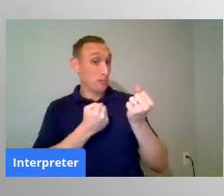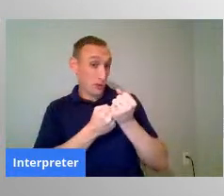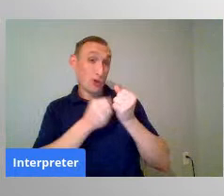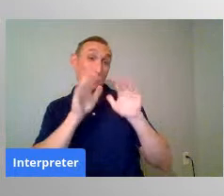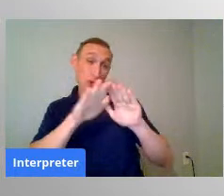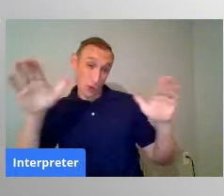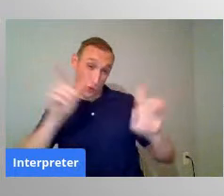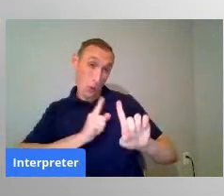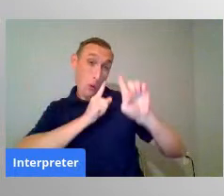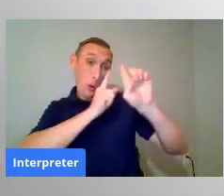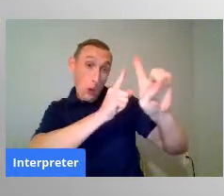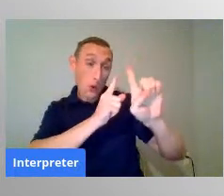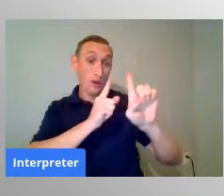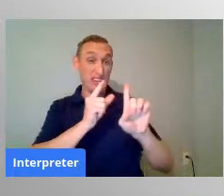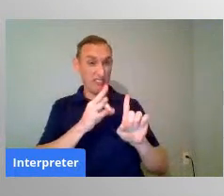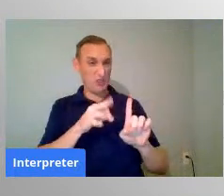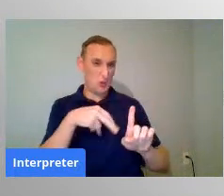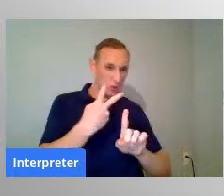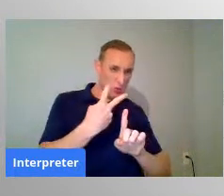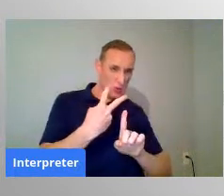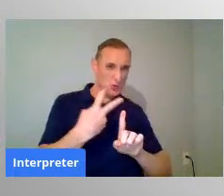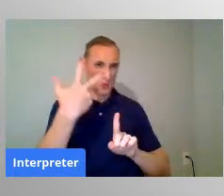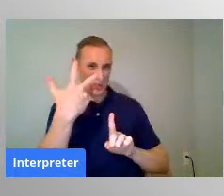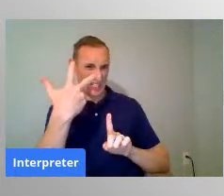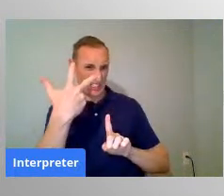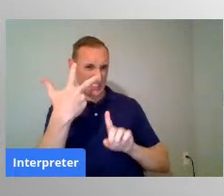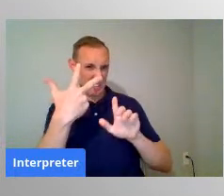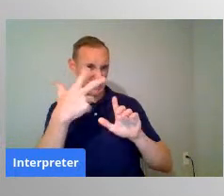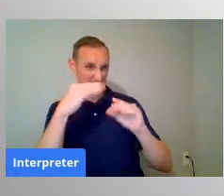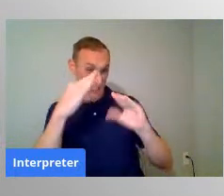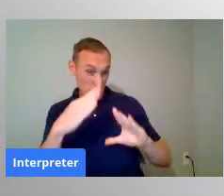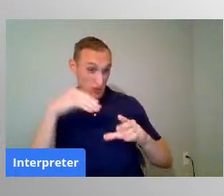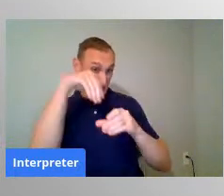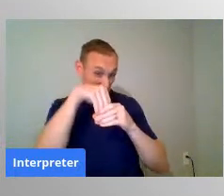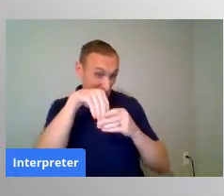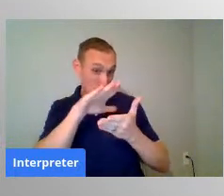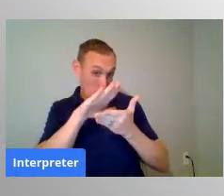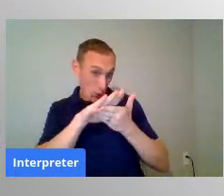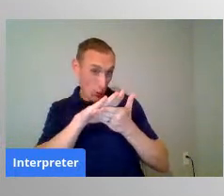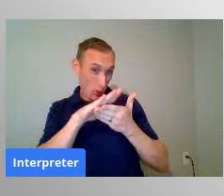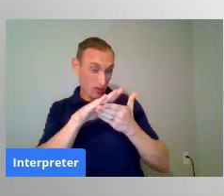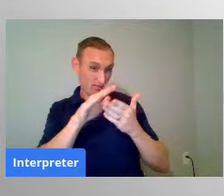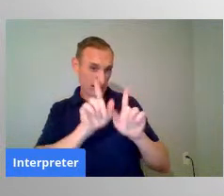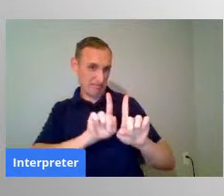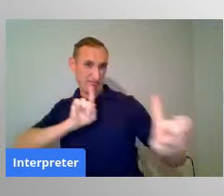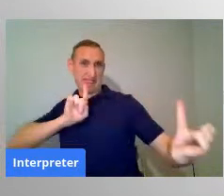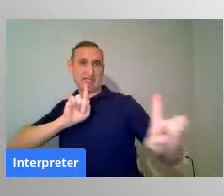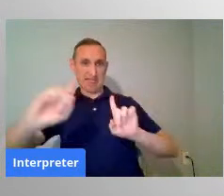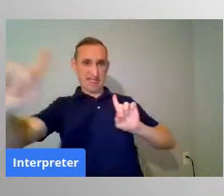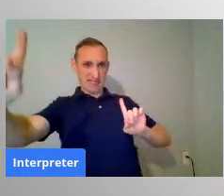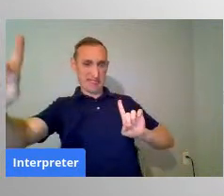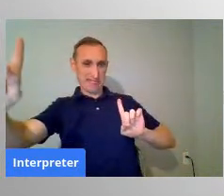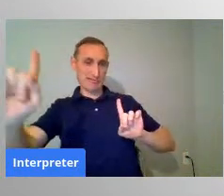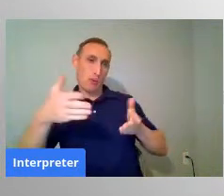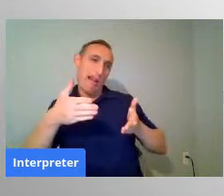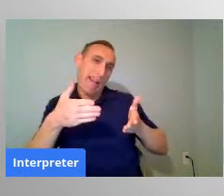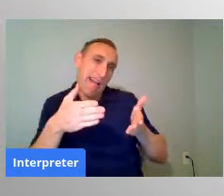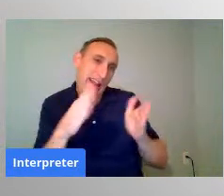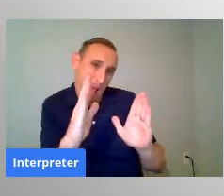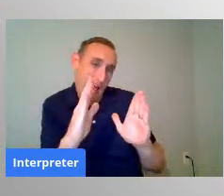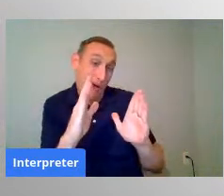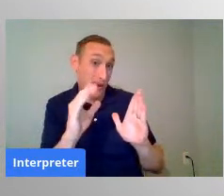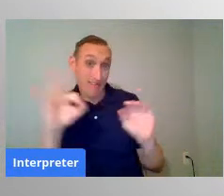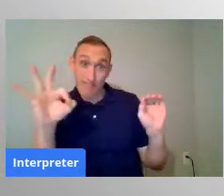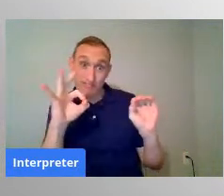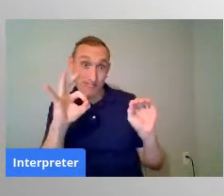they're spread out and they're not having contact with each other and with children, we are allowing that because otherwise those kids wouldn't be able to have the instruction that